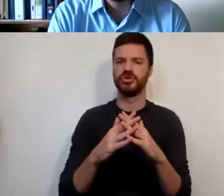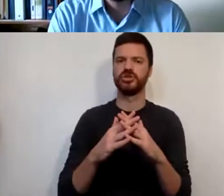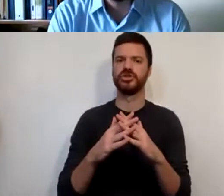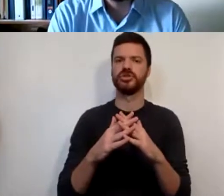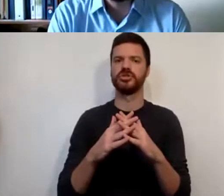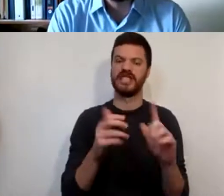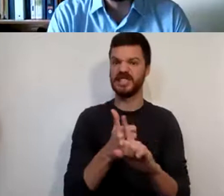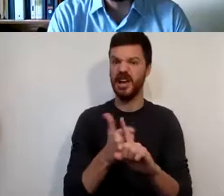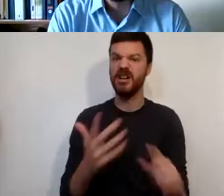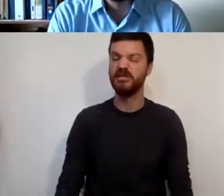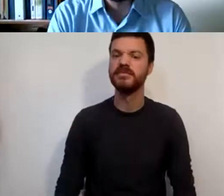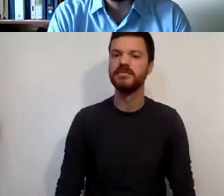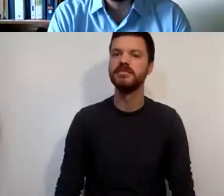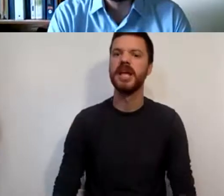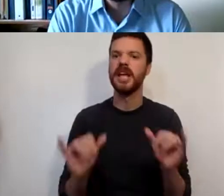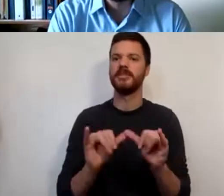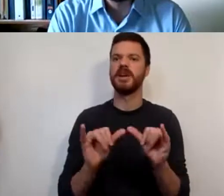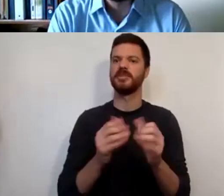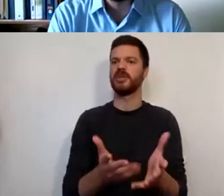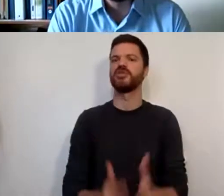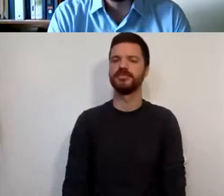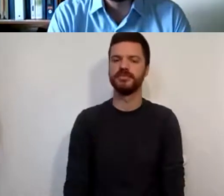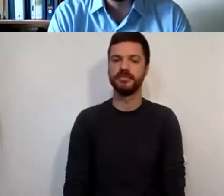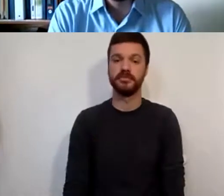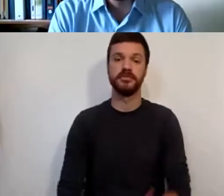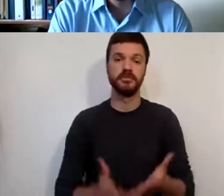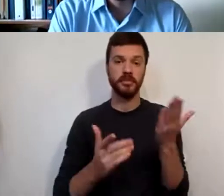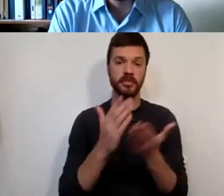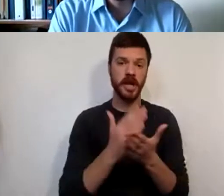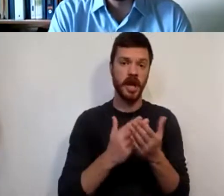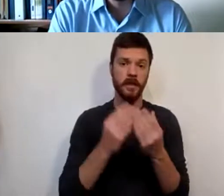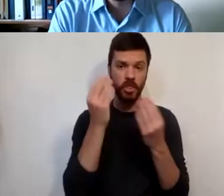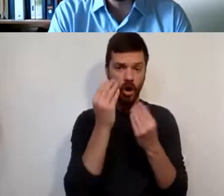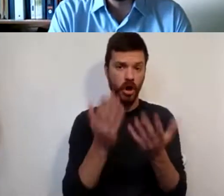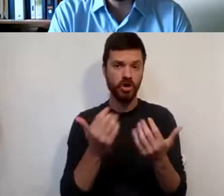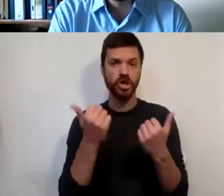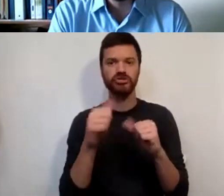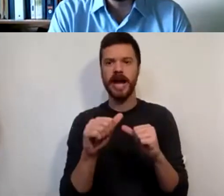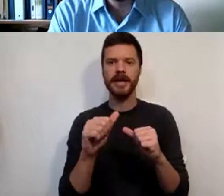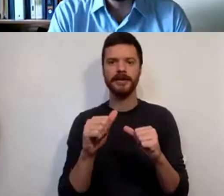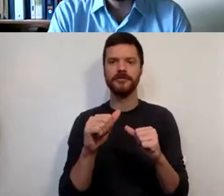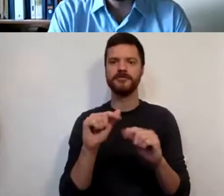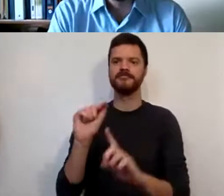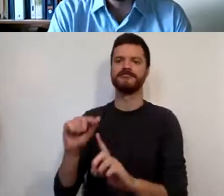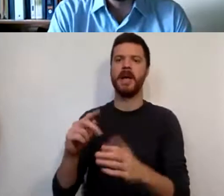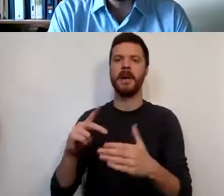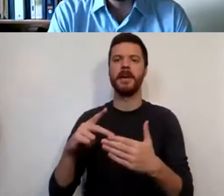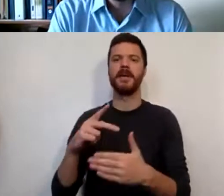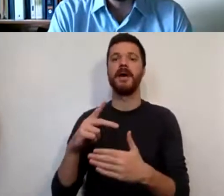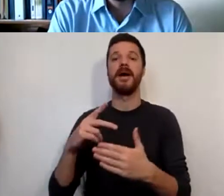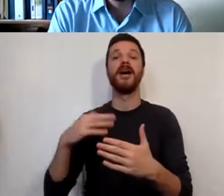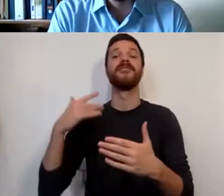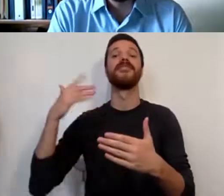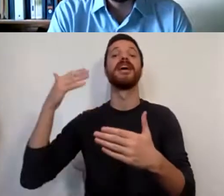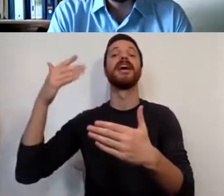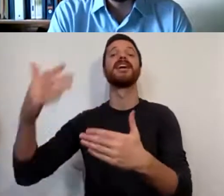itself and measurement there. And if you might have thoughts even around trying to get to patient outcomes with it eventually, which